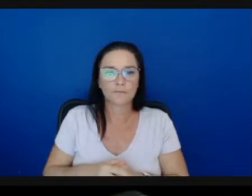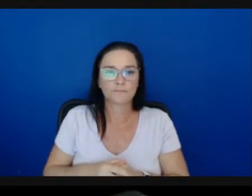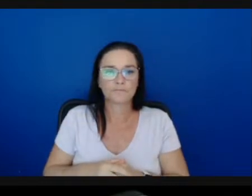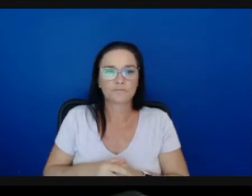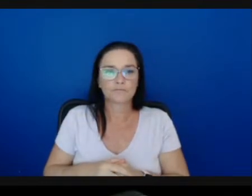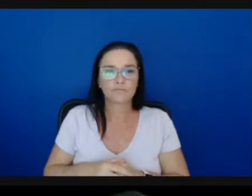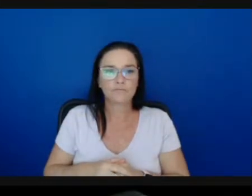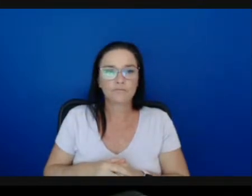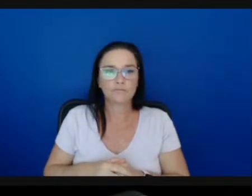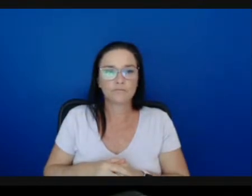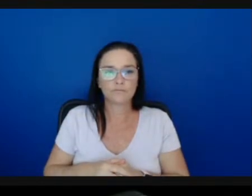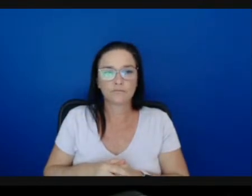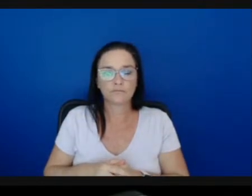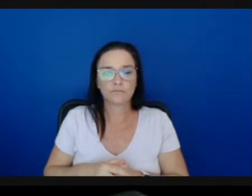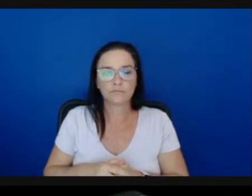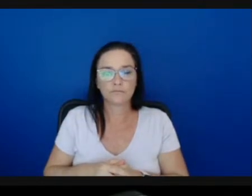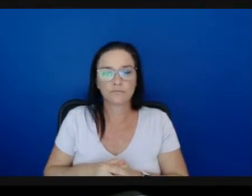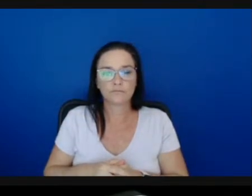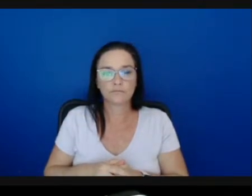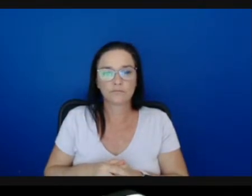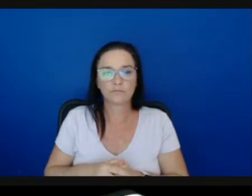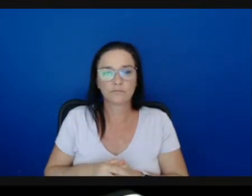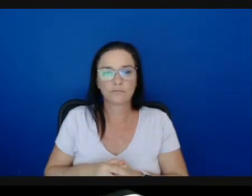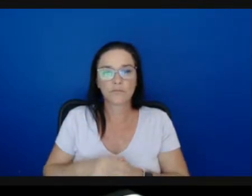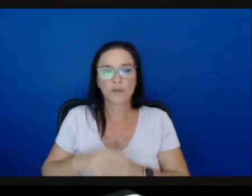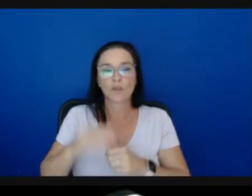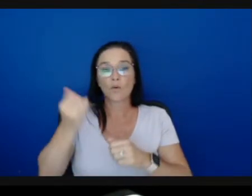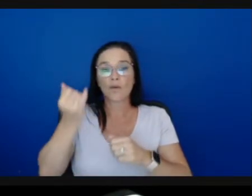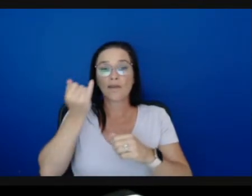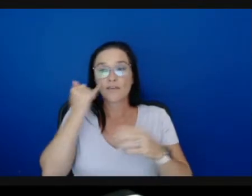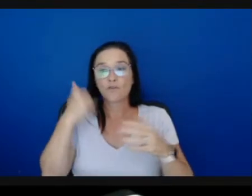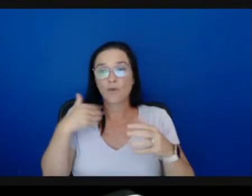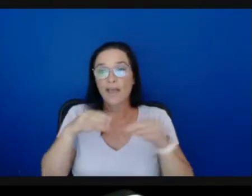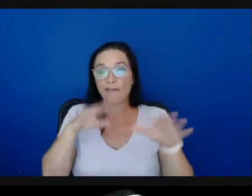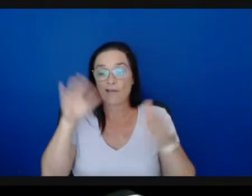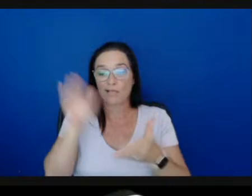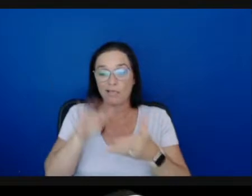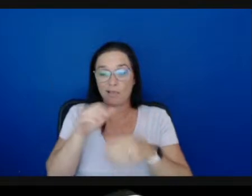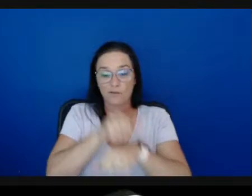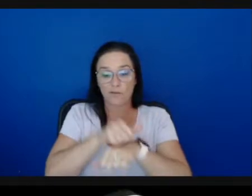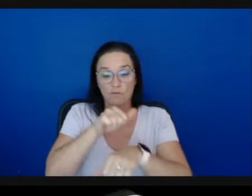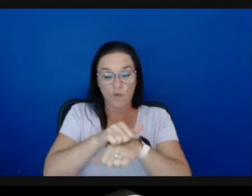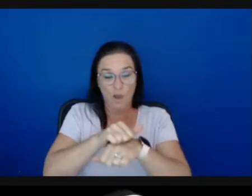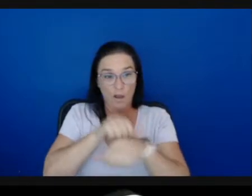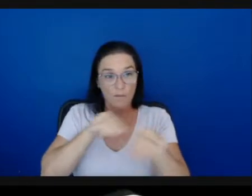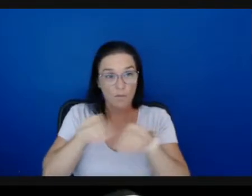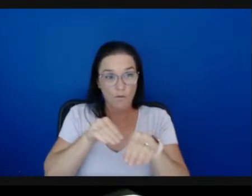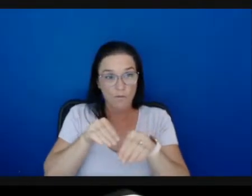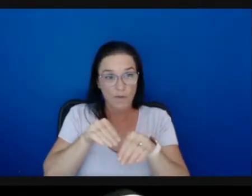even if magma is filling up, and that can cause less earthquakes. And that might be what we're seeing on both Mauna Loa and Kilauea.